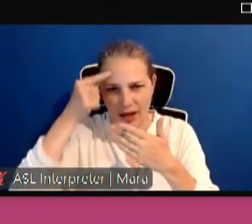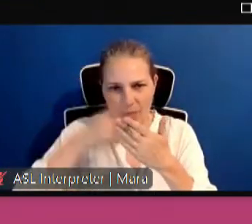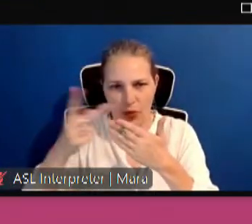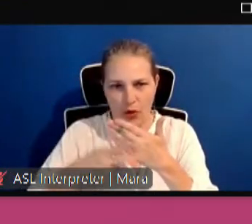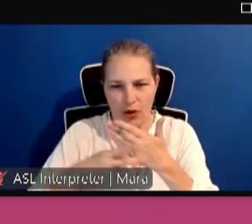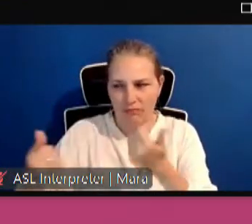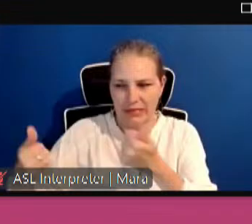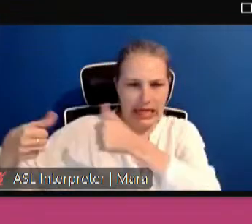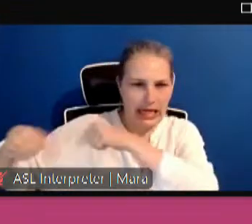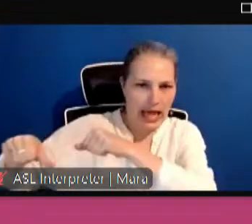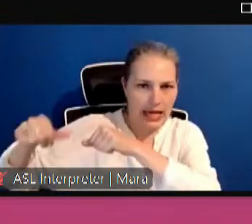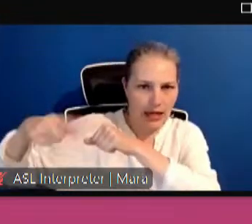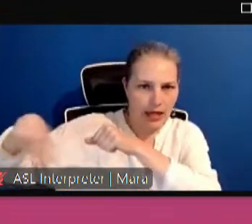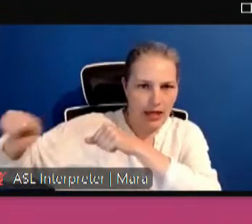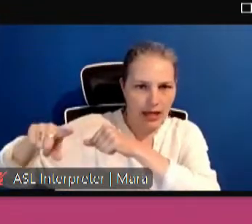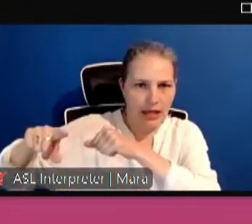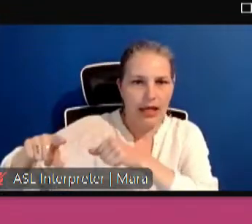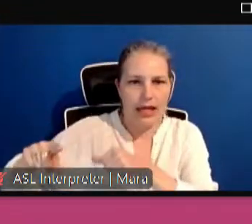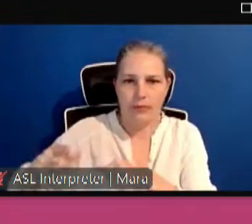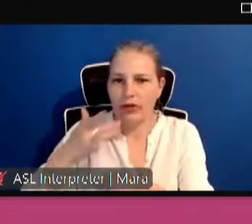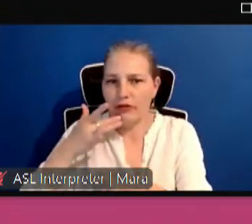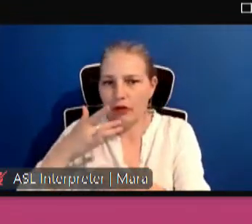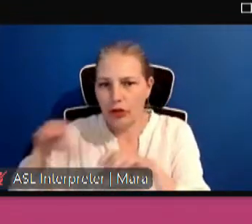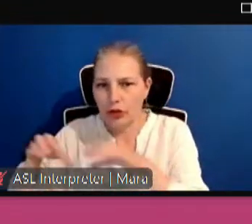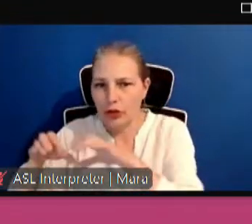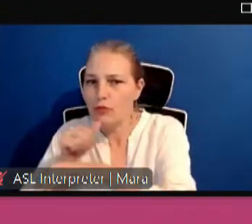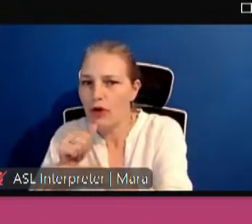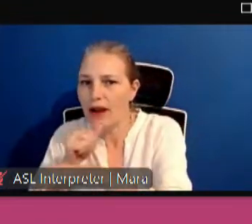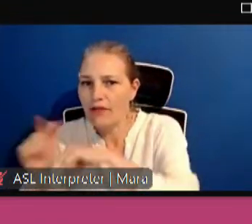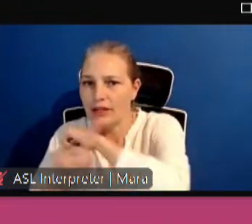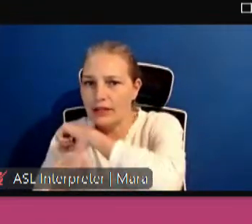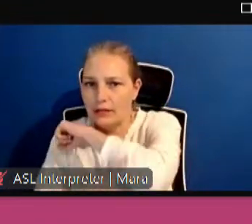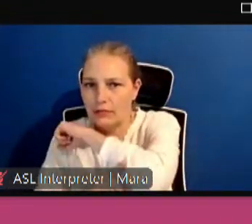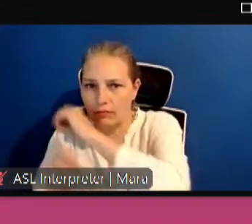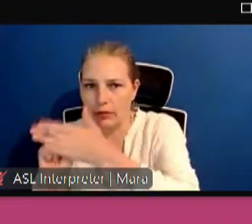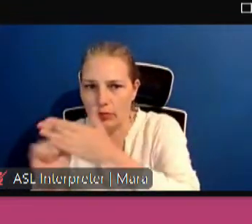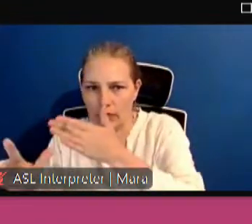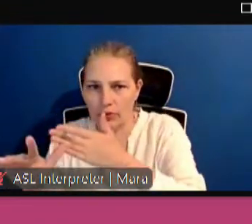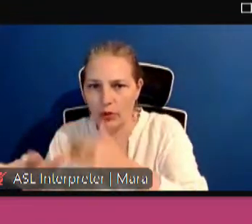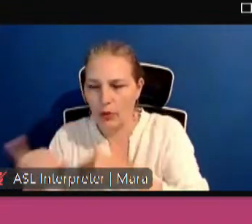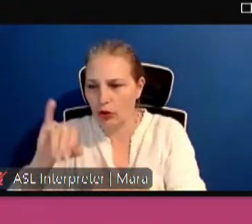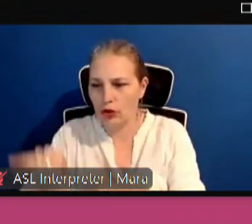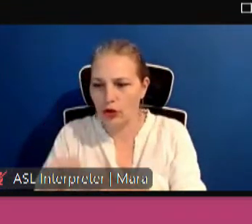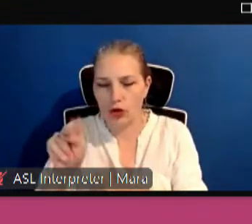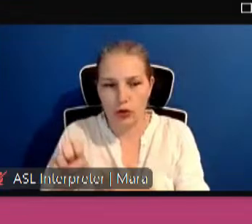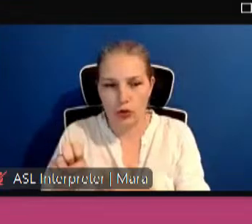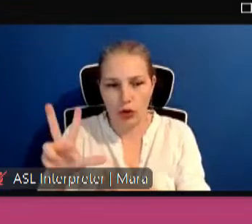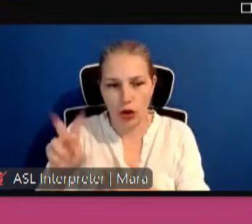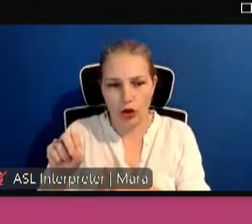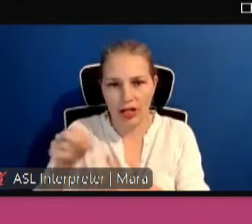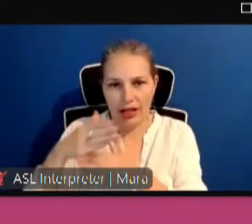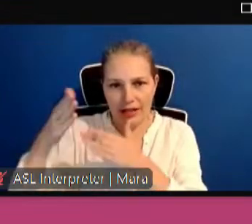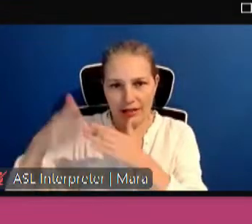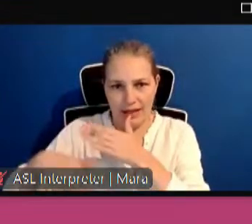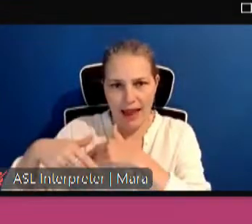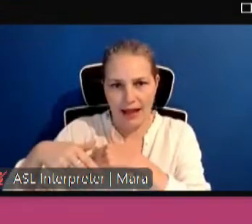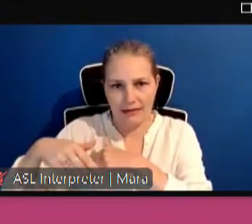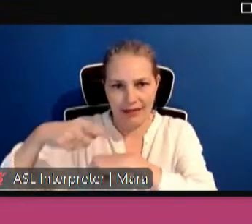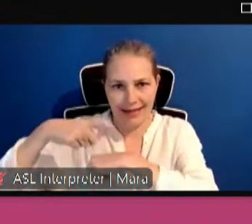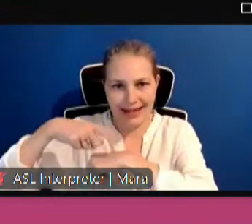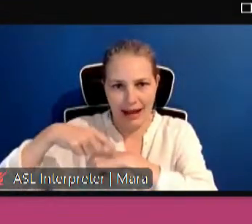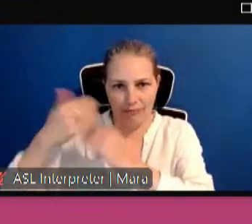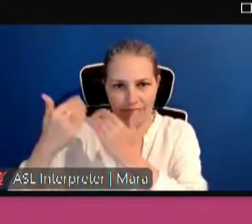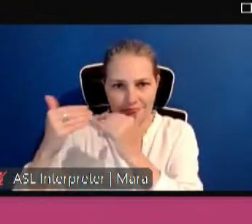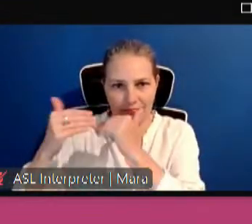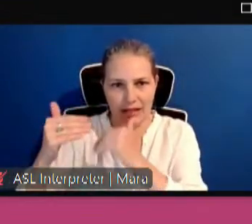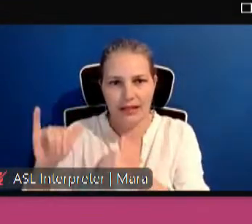going to do private debris removal. So 30 June, they have to have that debris removed from their property. At that point, they will go through the